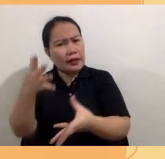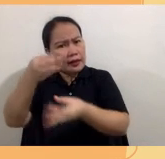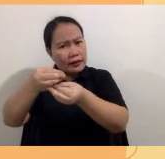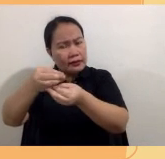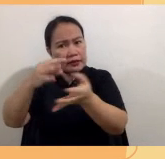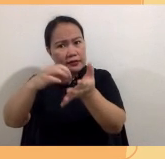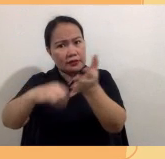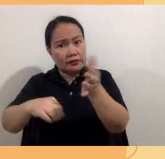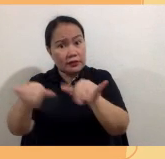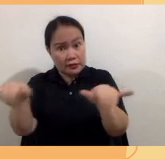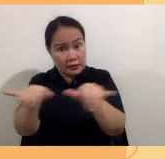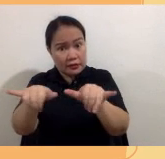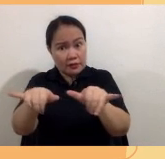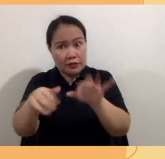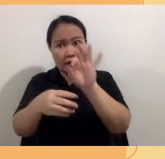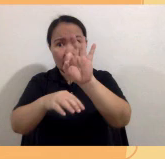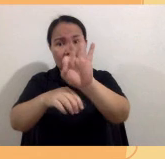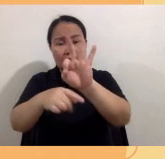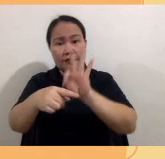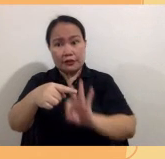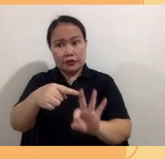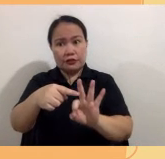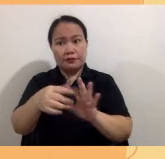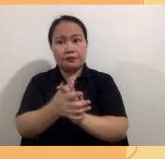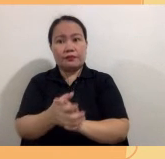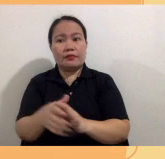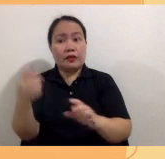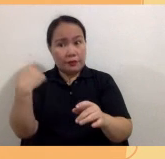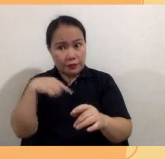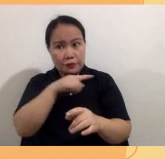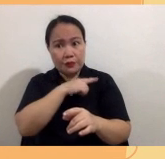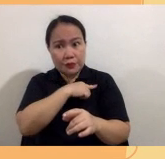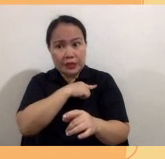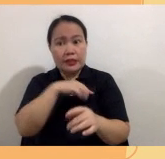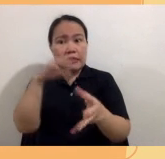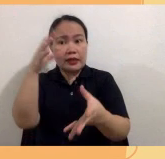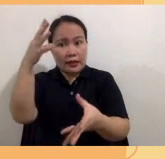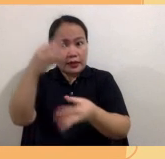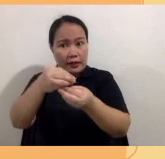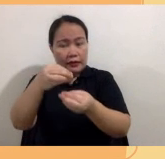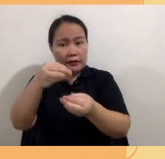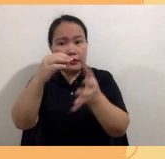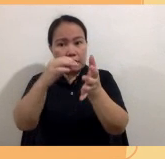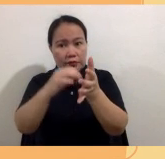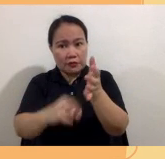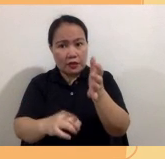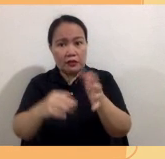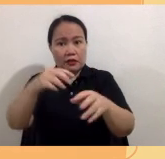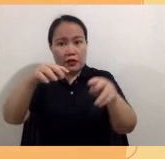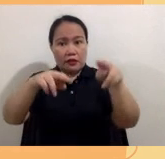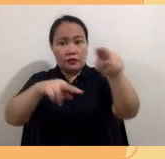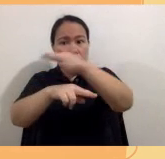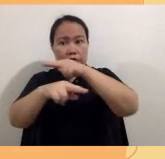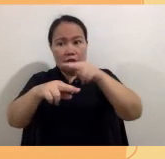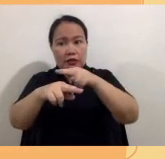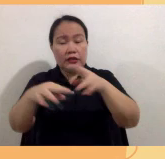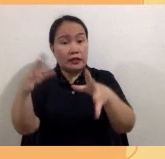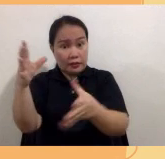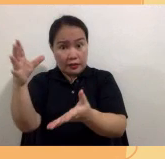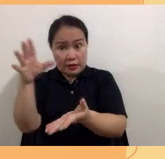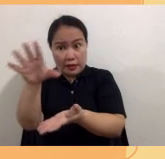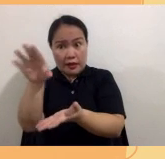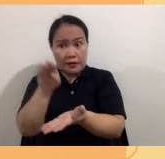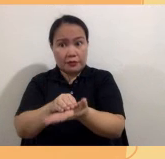fractions? So, in adding similar fractions, we will add or subtract the numerator, then we will copy the denominator.